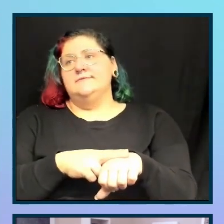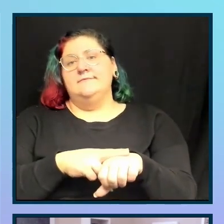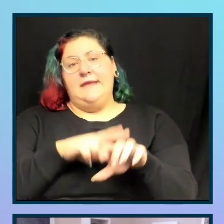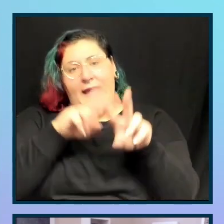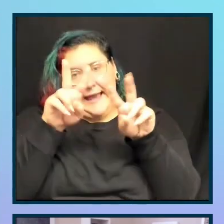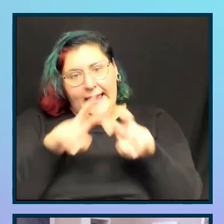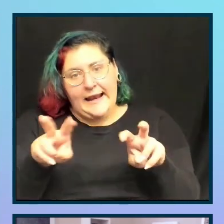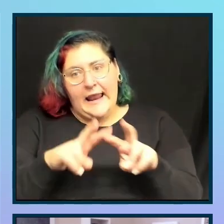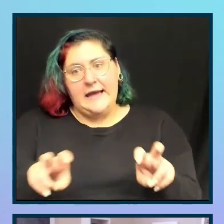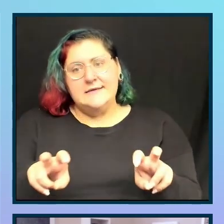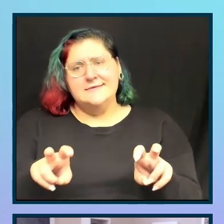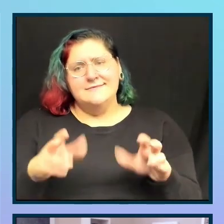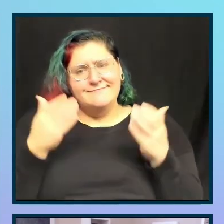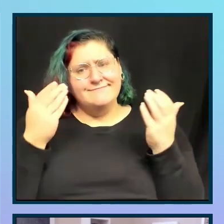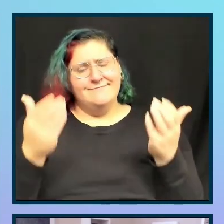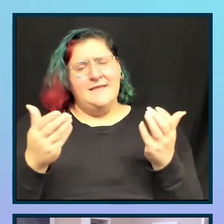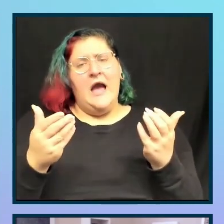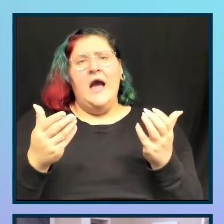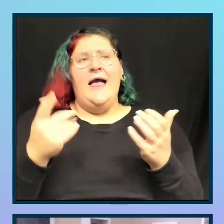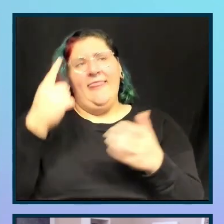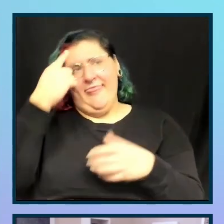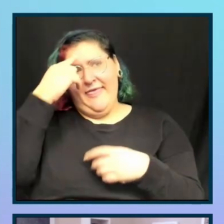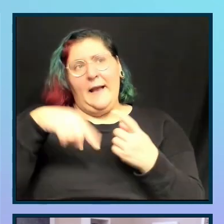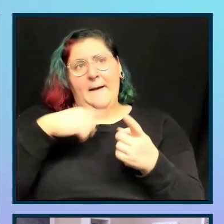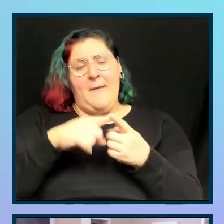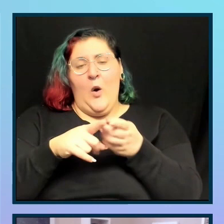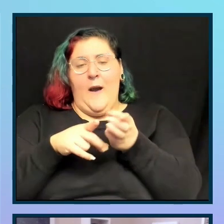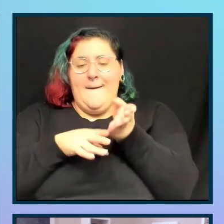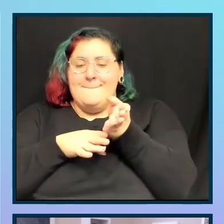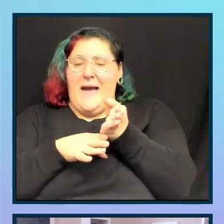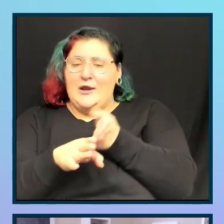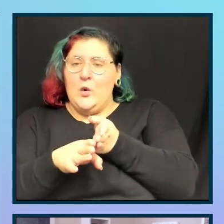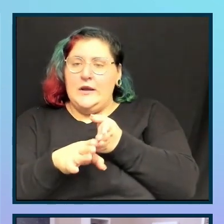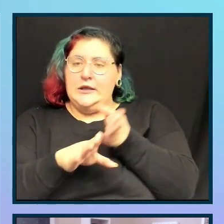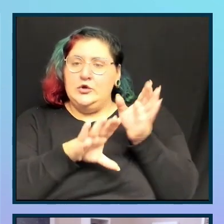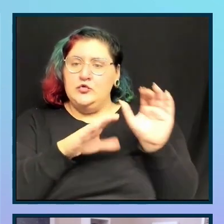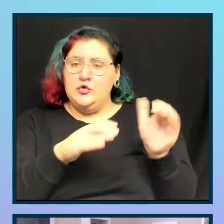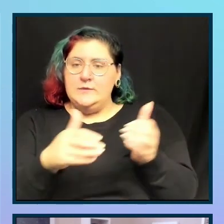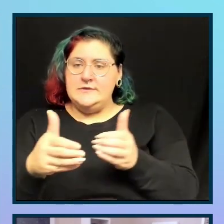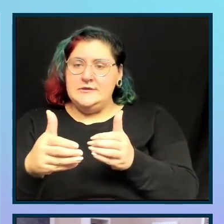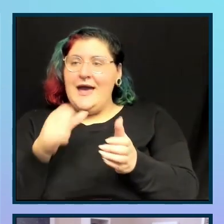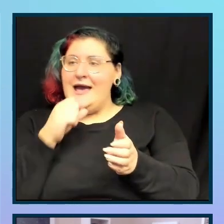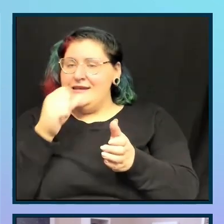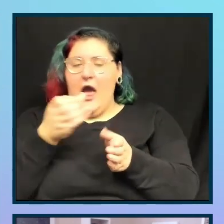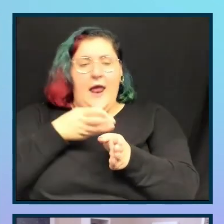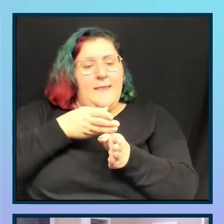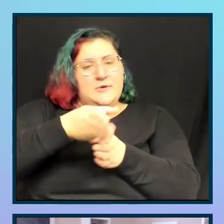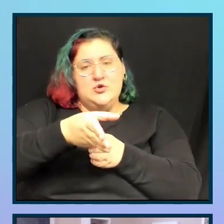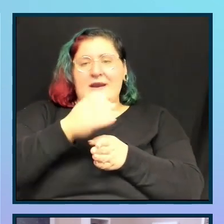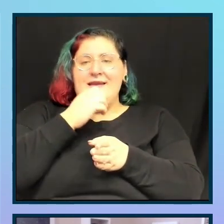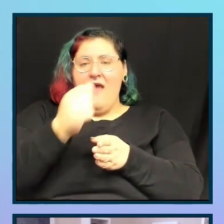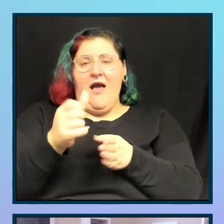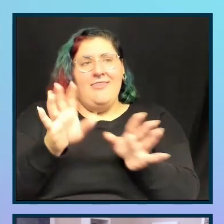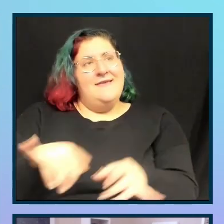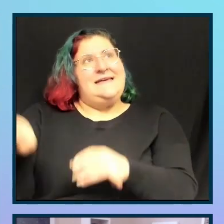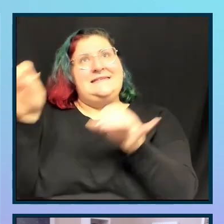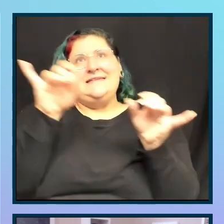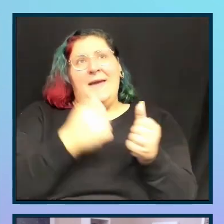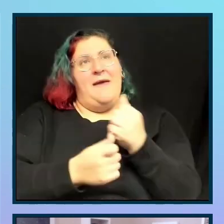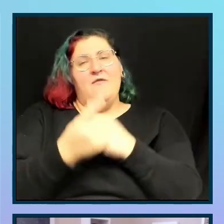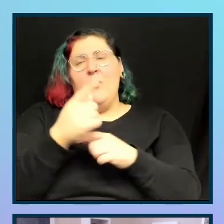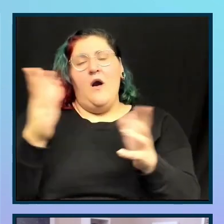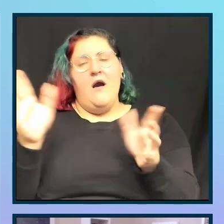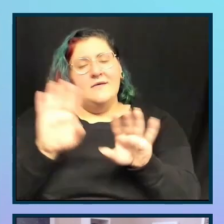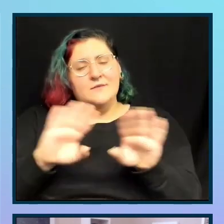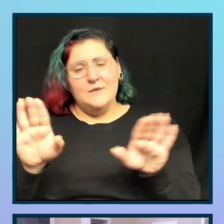for minorities and minority groups and not average them away? Too often when we are engaged in mass data